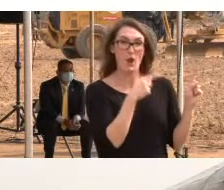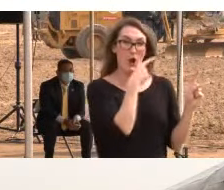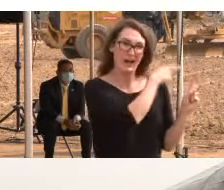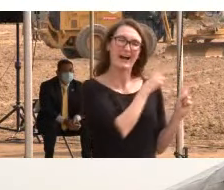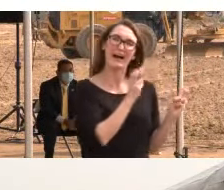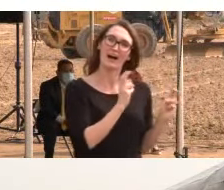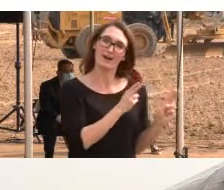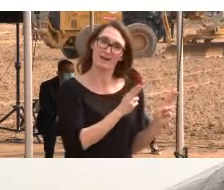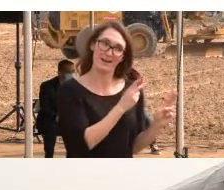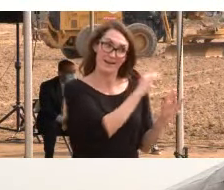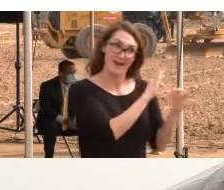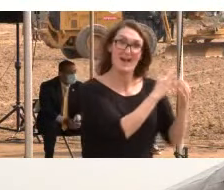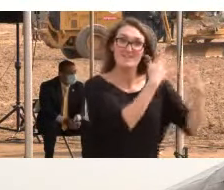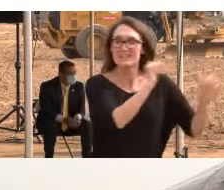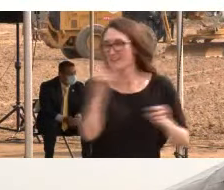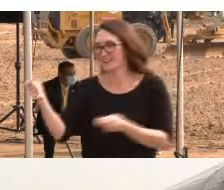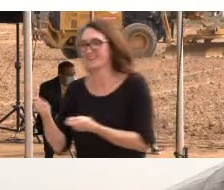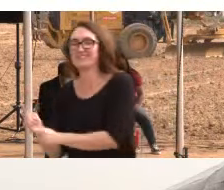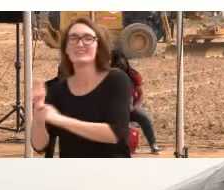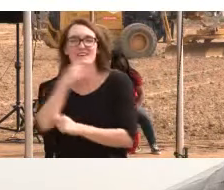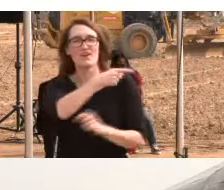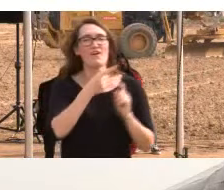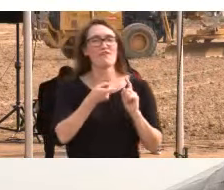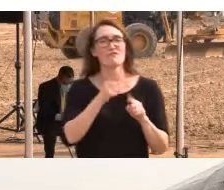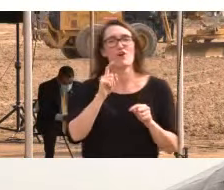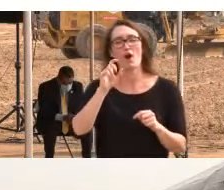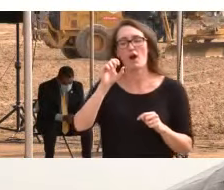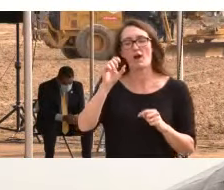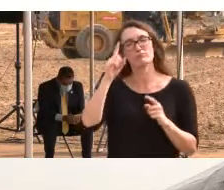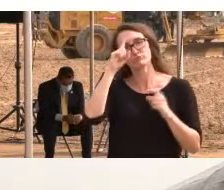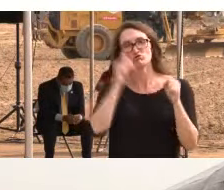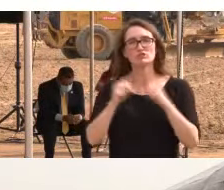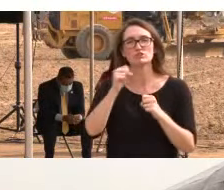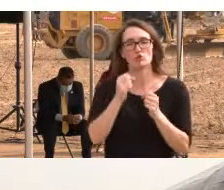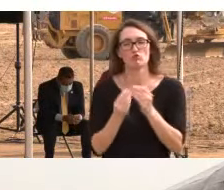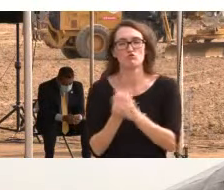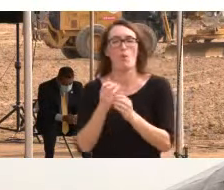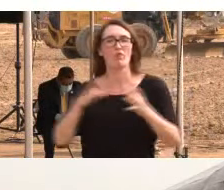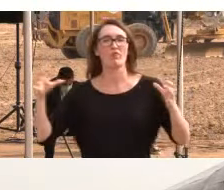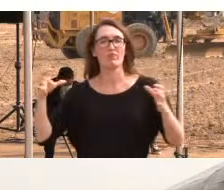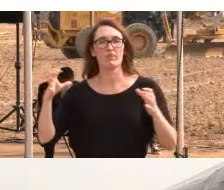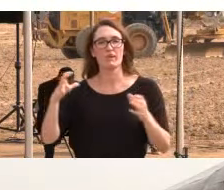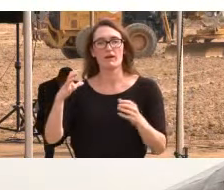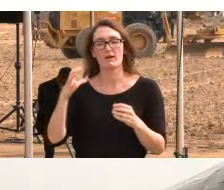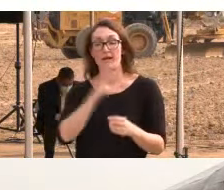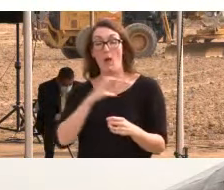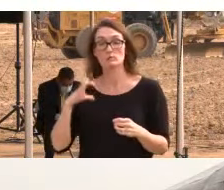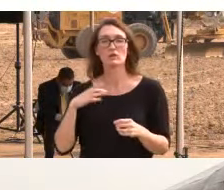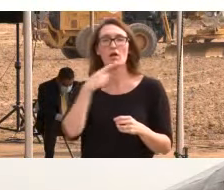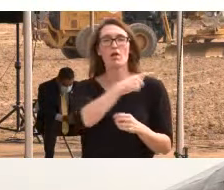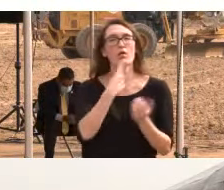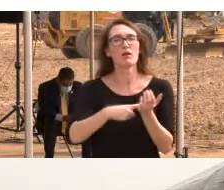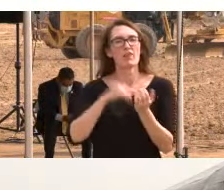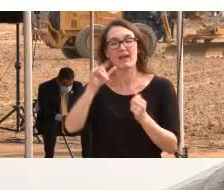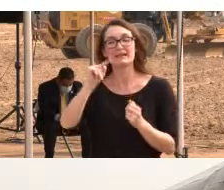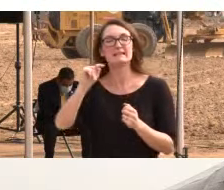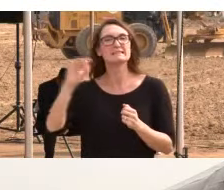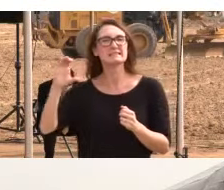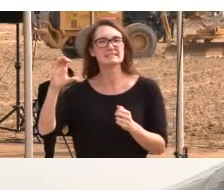So Sahara will be joining us from the Strategic Growth Council to talk a little bit about the TCC investment. Sahara.